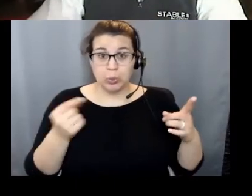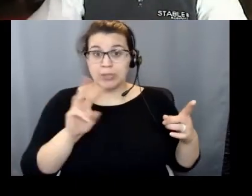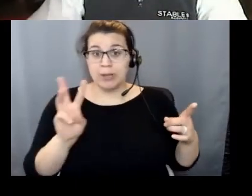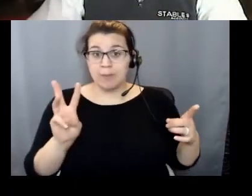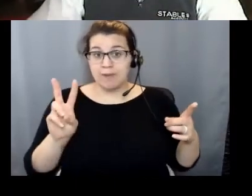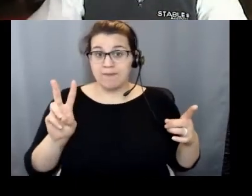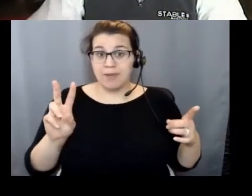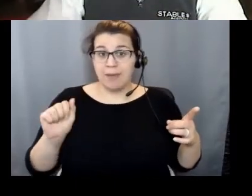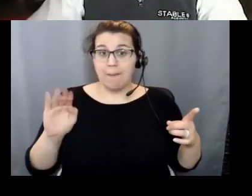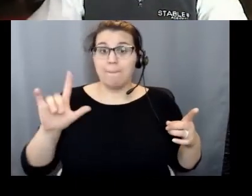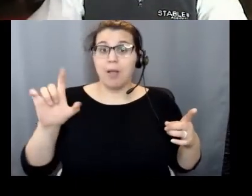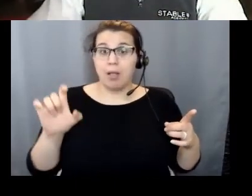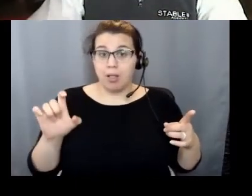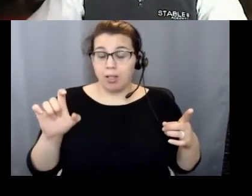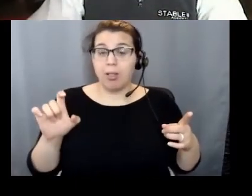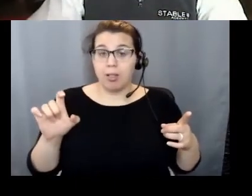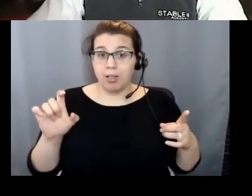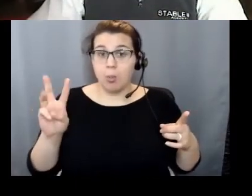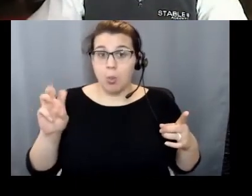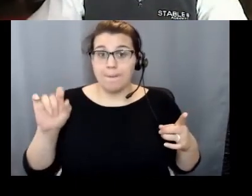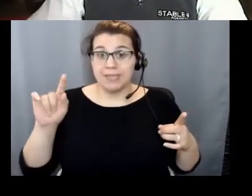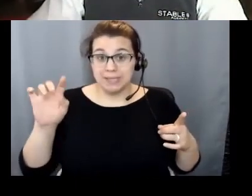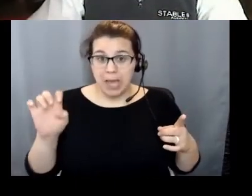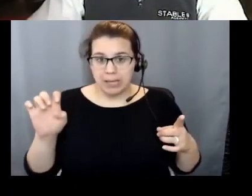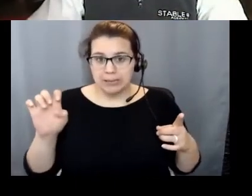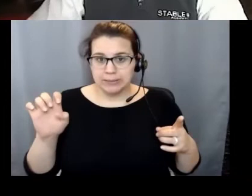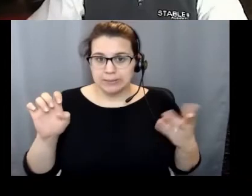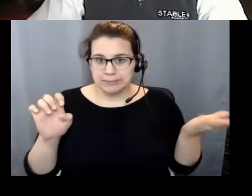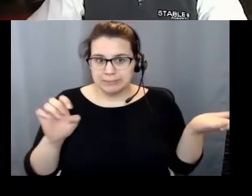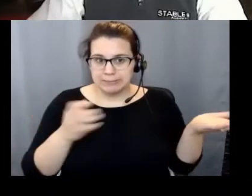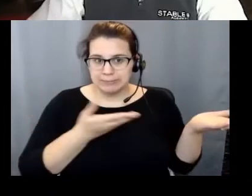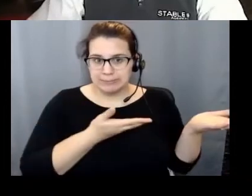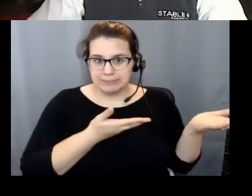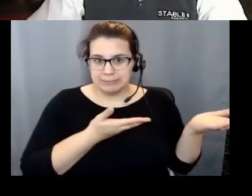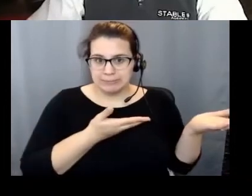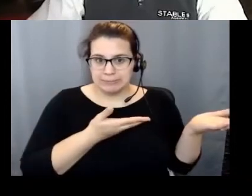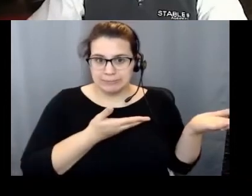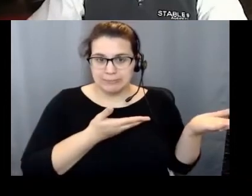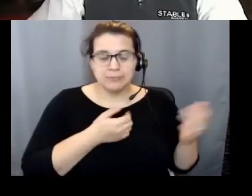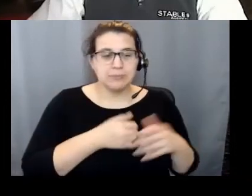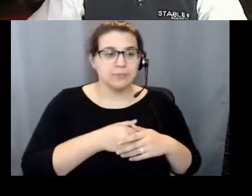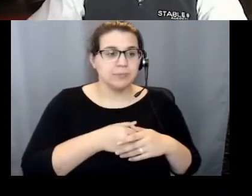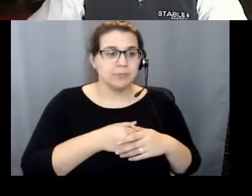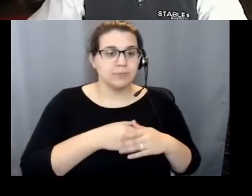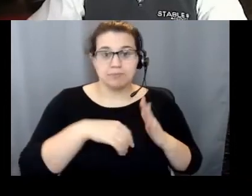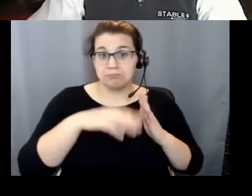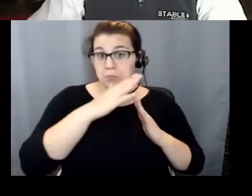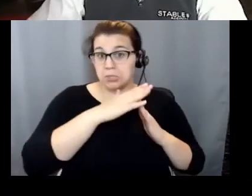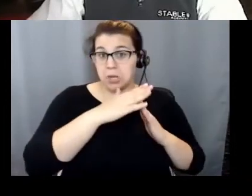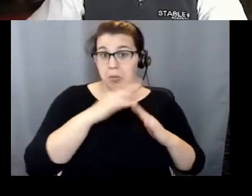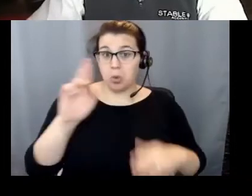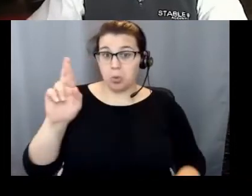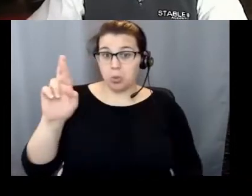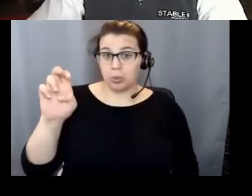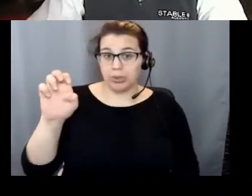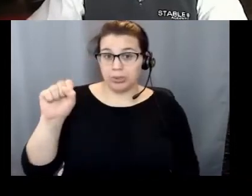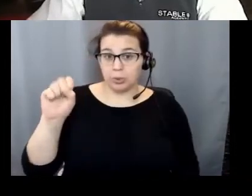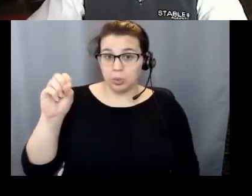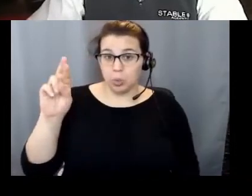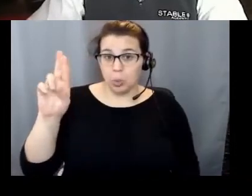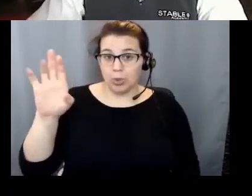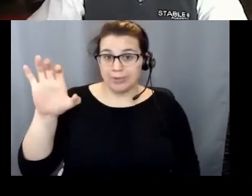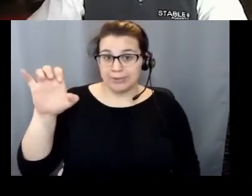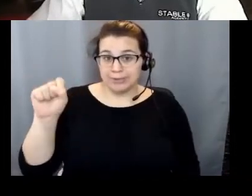WVABLE website. Again, as referenced earlier, at the top, we have the resources tab. On the